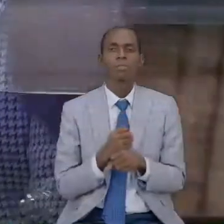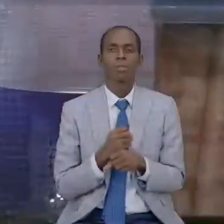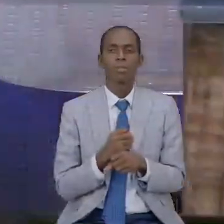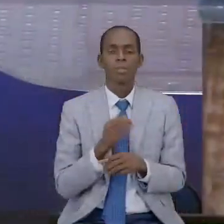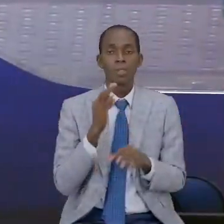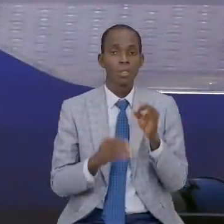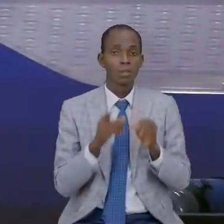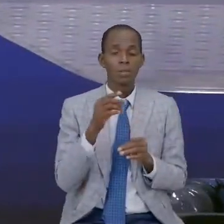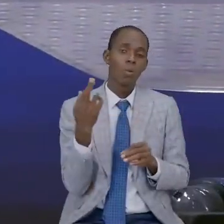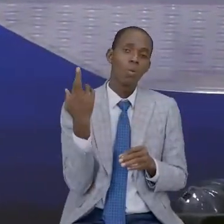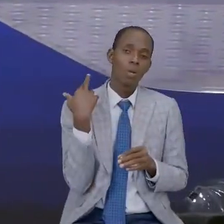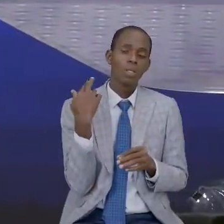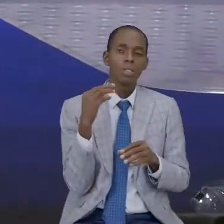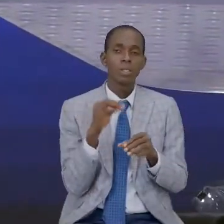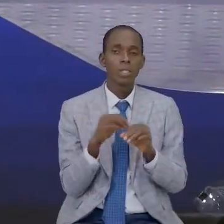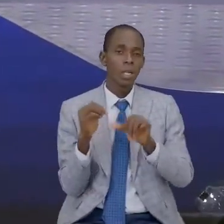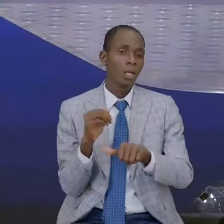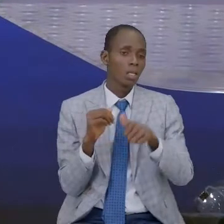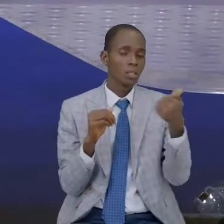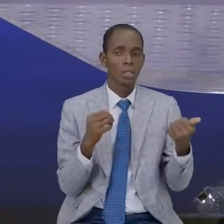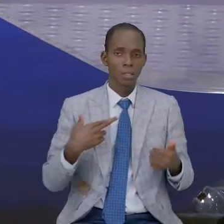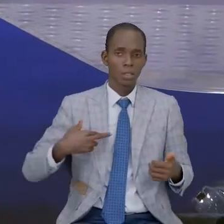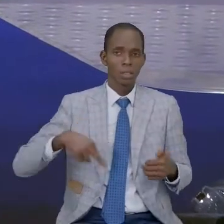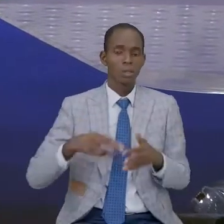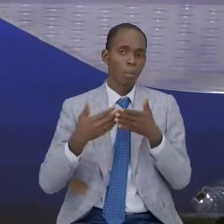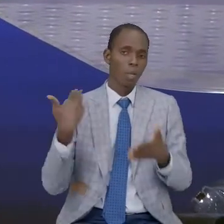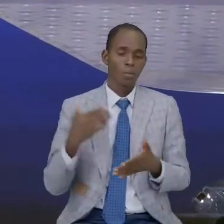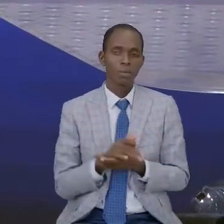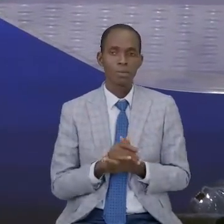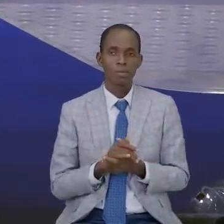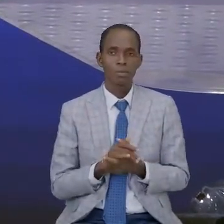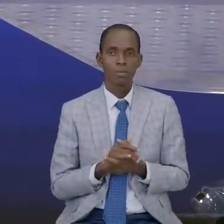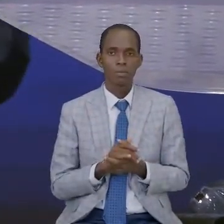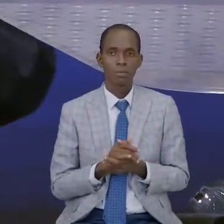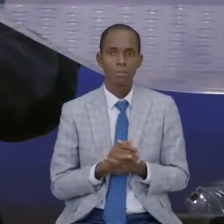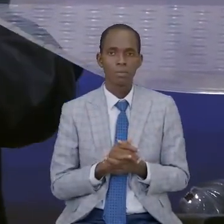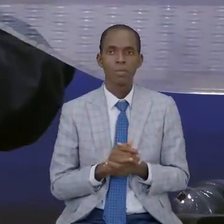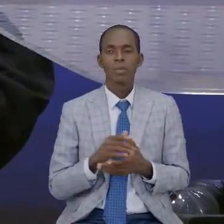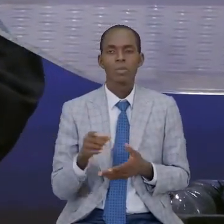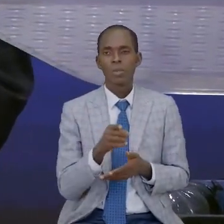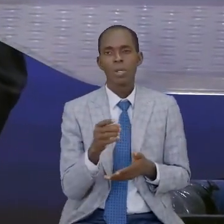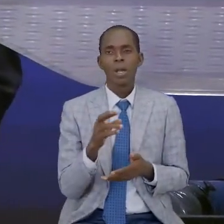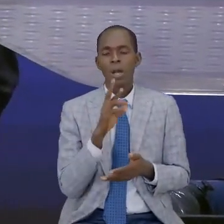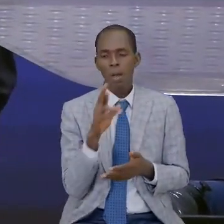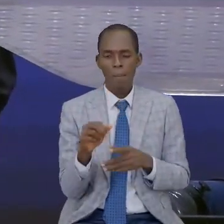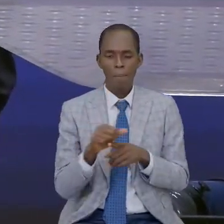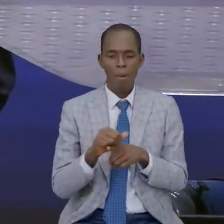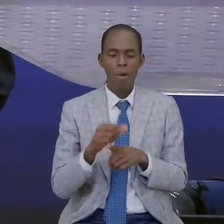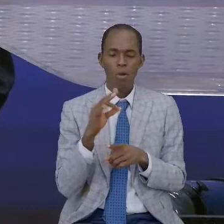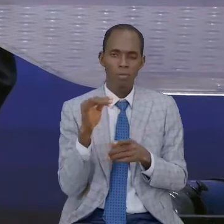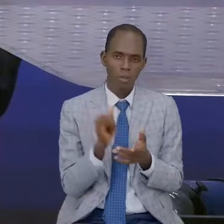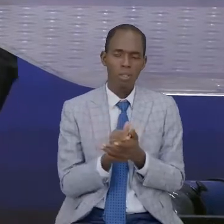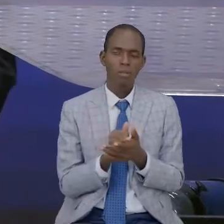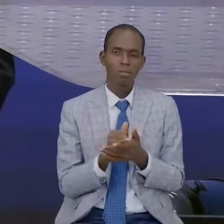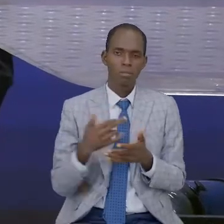years. If you were in another religion before, there were practices of that